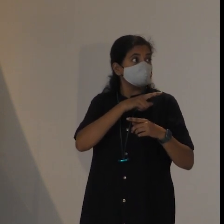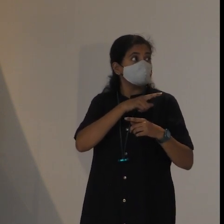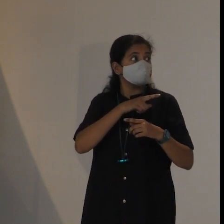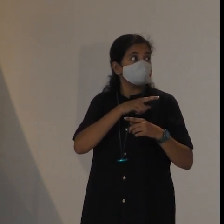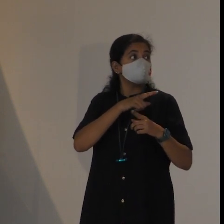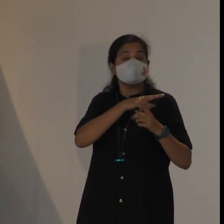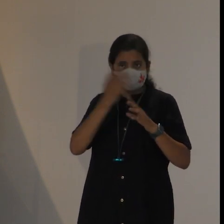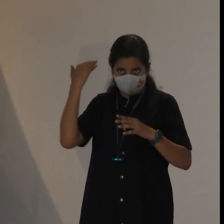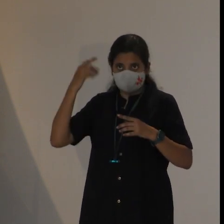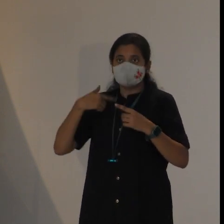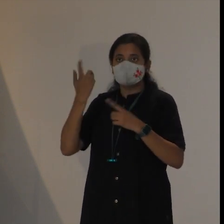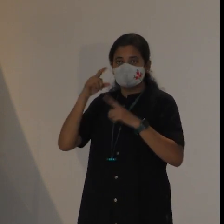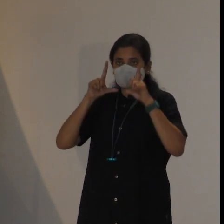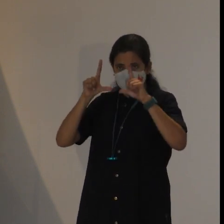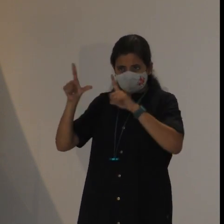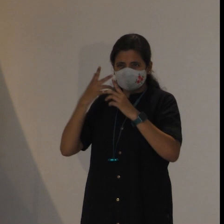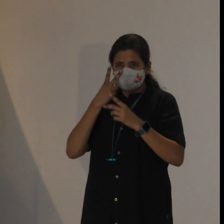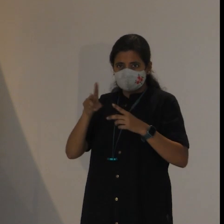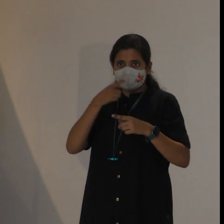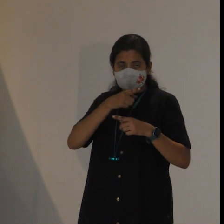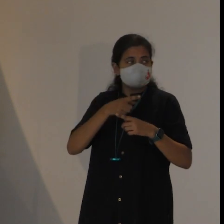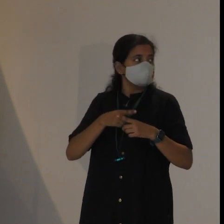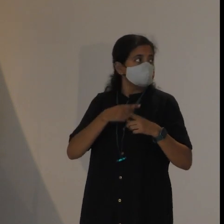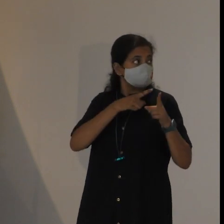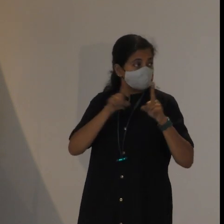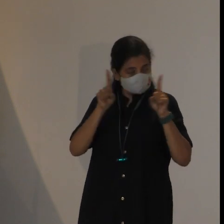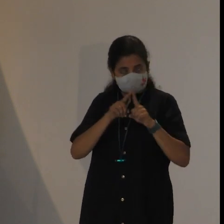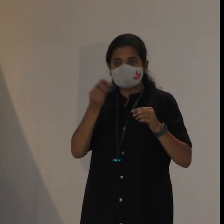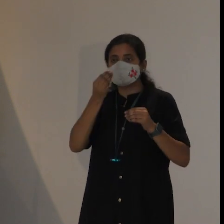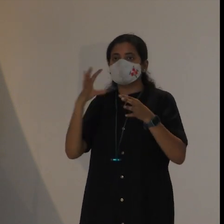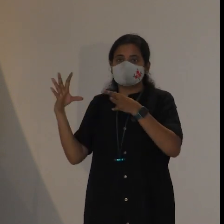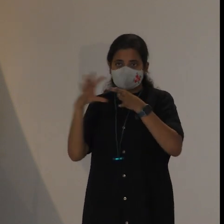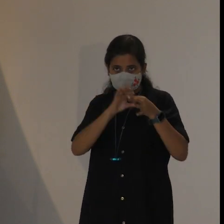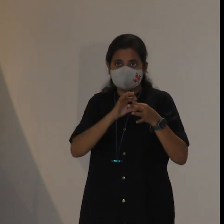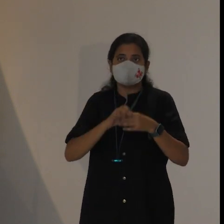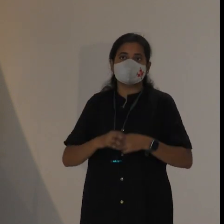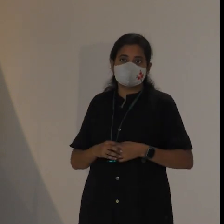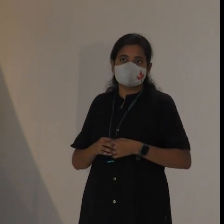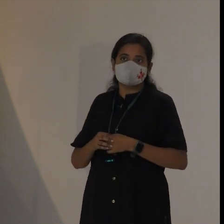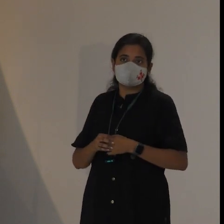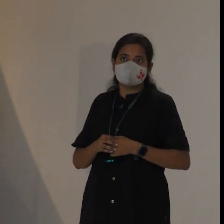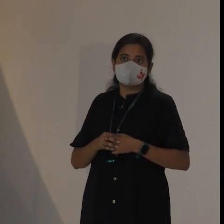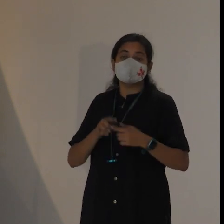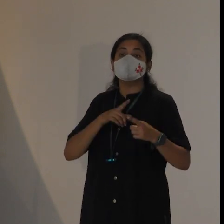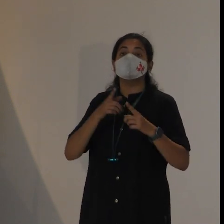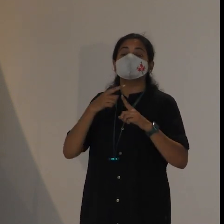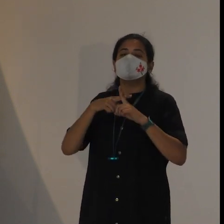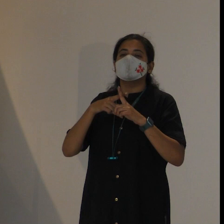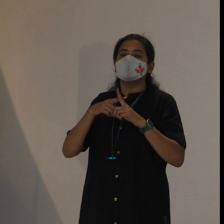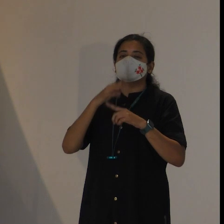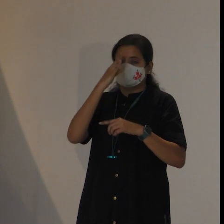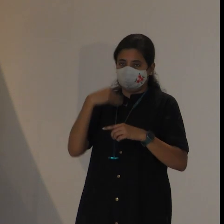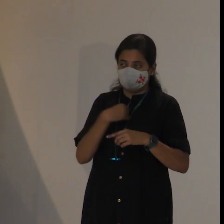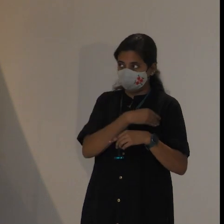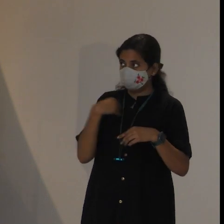that we all saw yesterday. It was part of Mario's display. It was Salvador Mundi, infant Jesus on the globe.